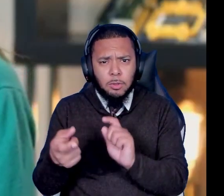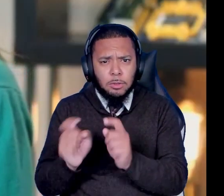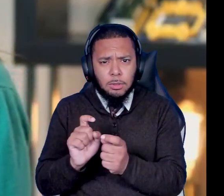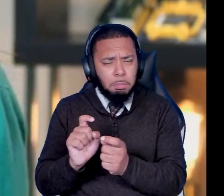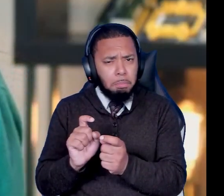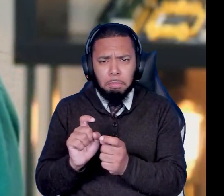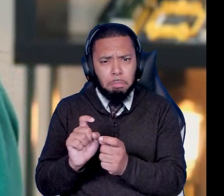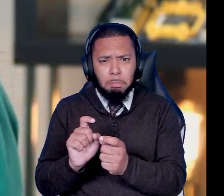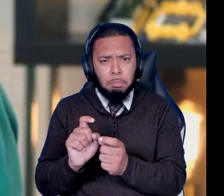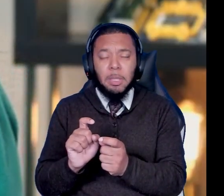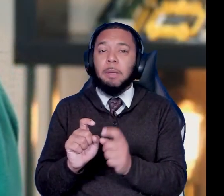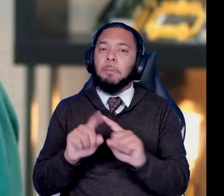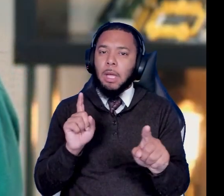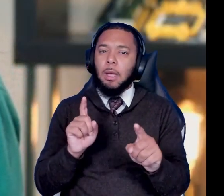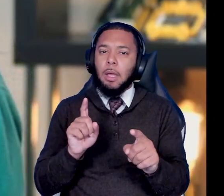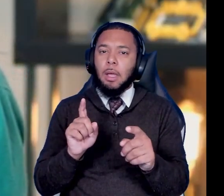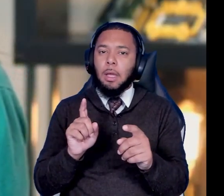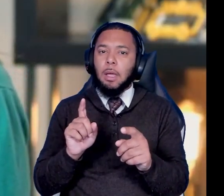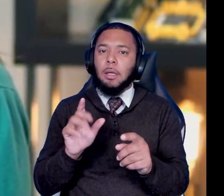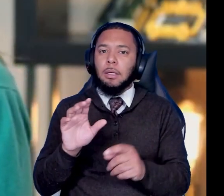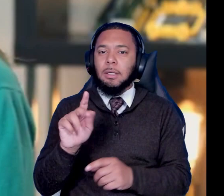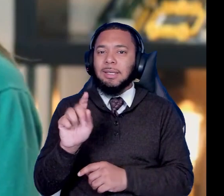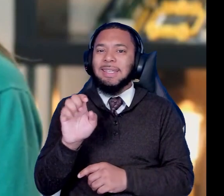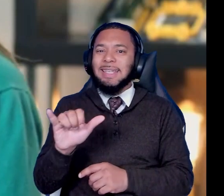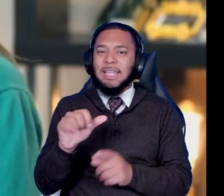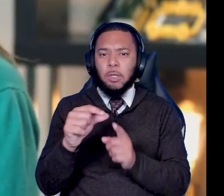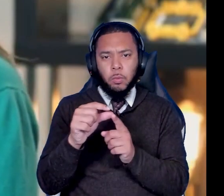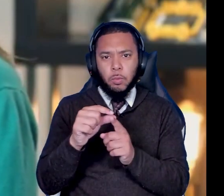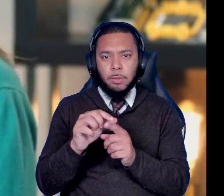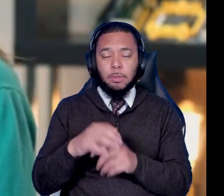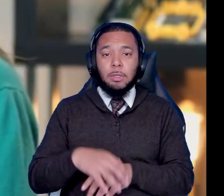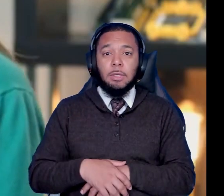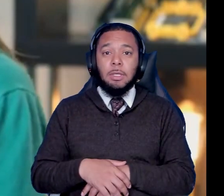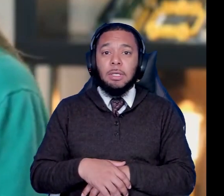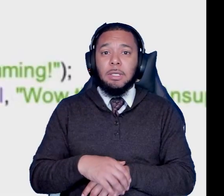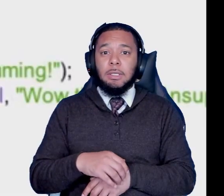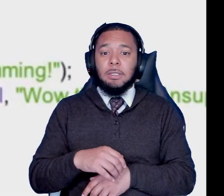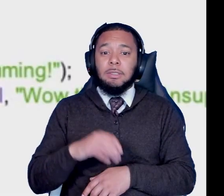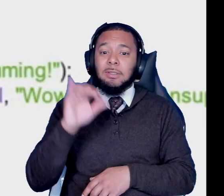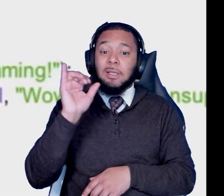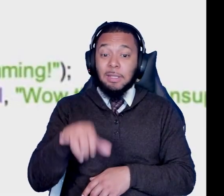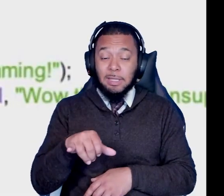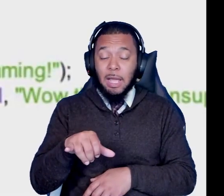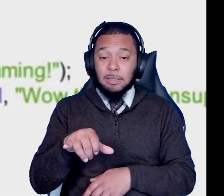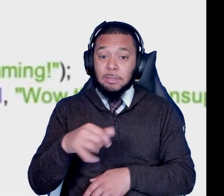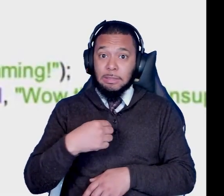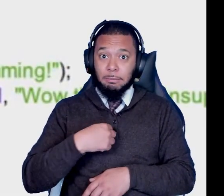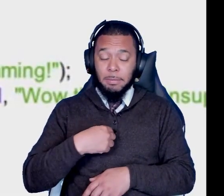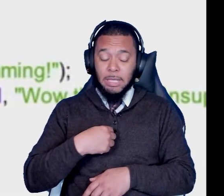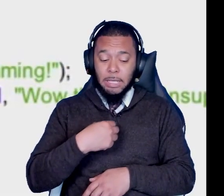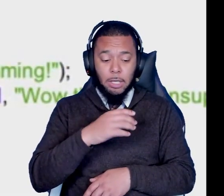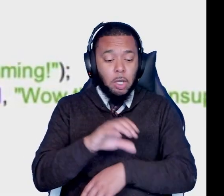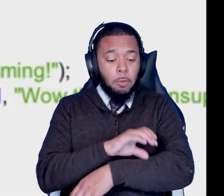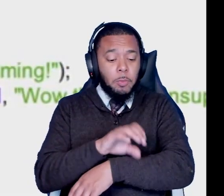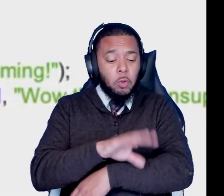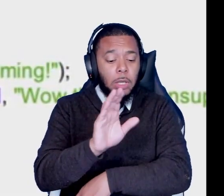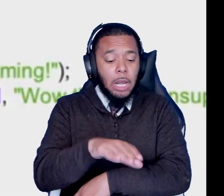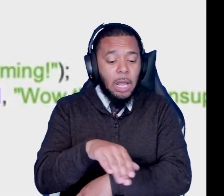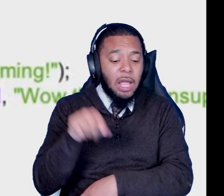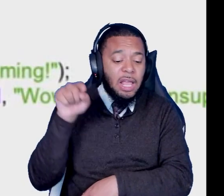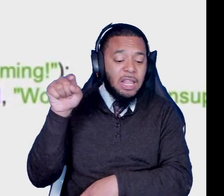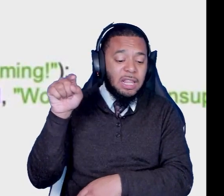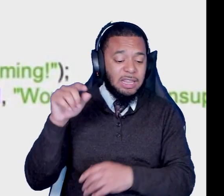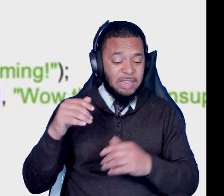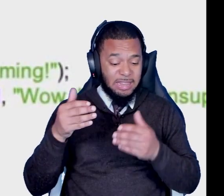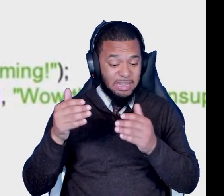keyword. So that is not the name of my variable. That's me telling my computer, hey, I'm going to be creating a variable here, and